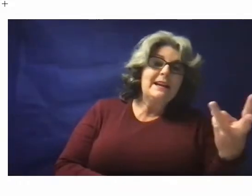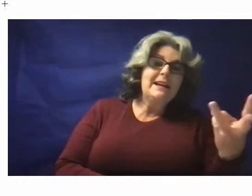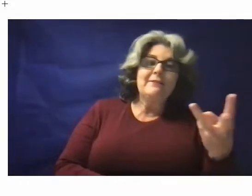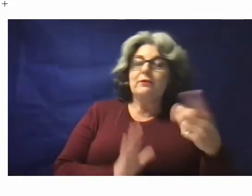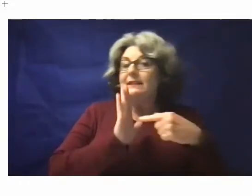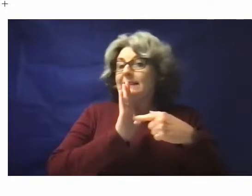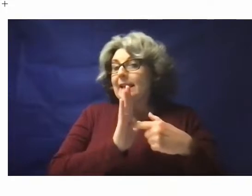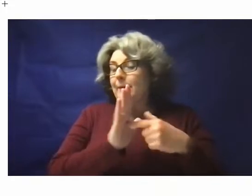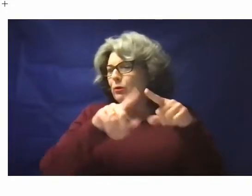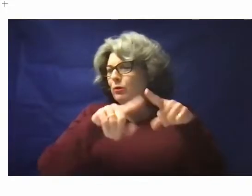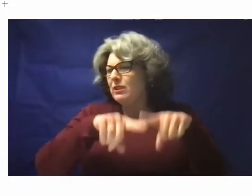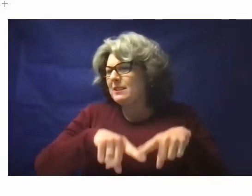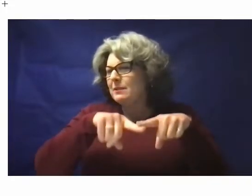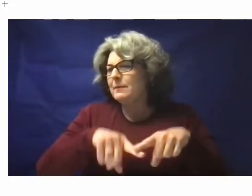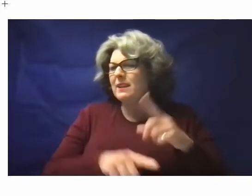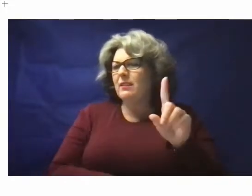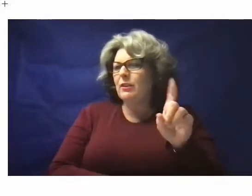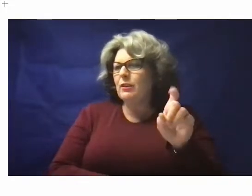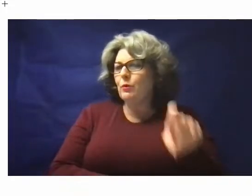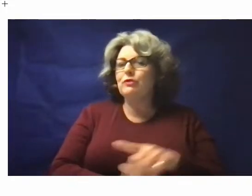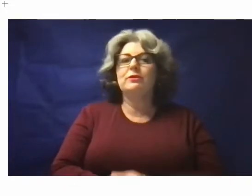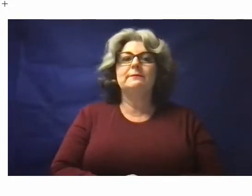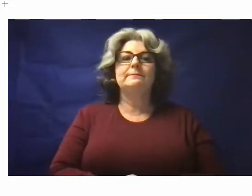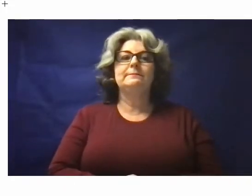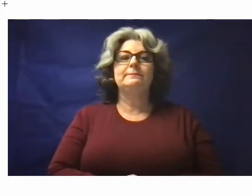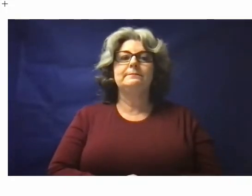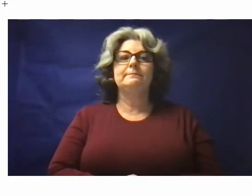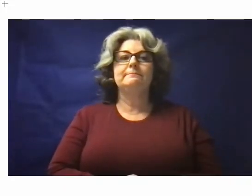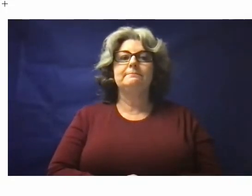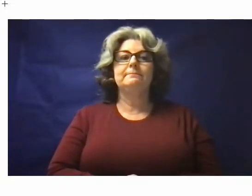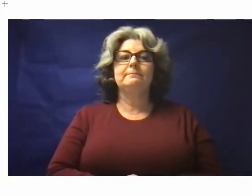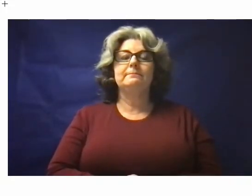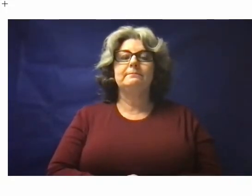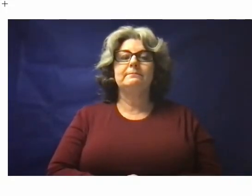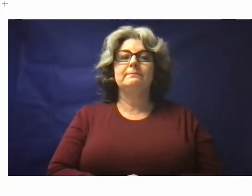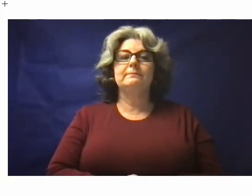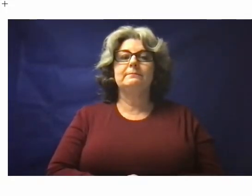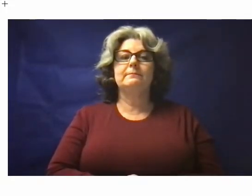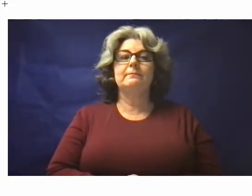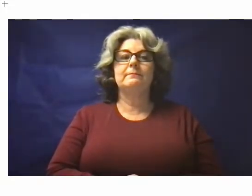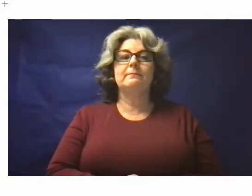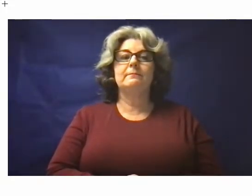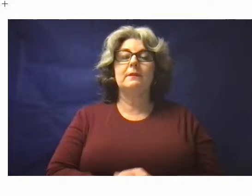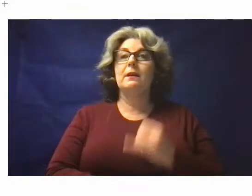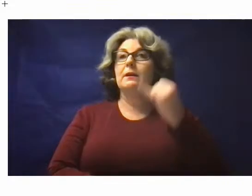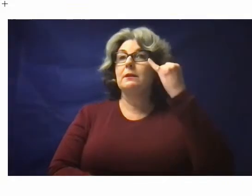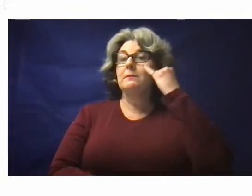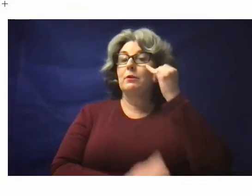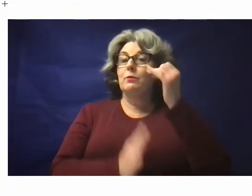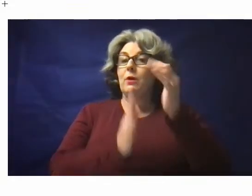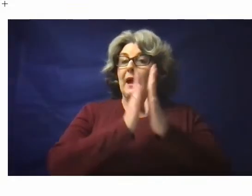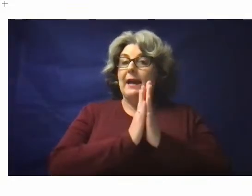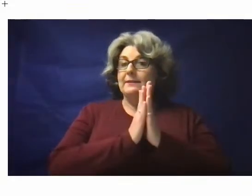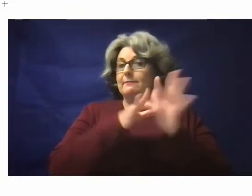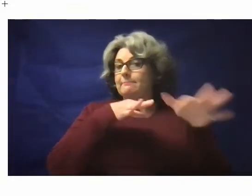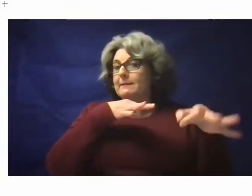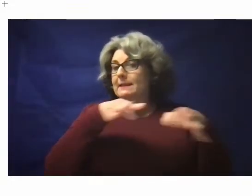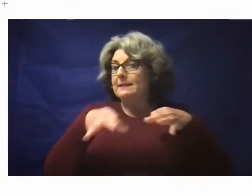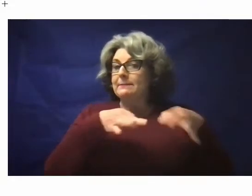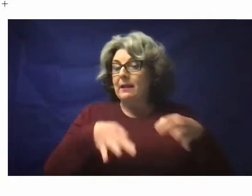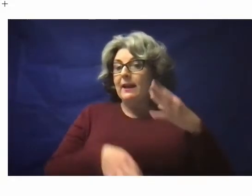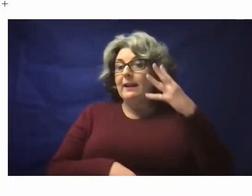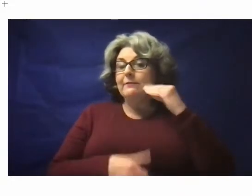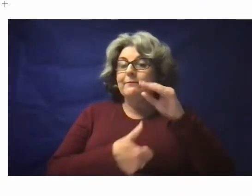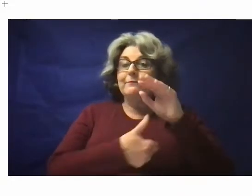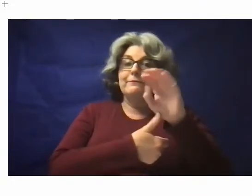question? I think like using the example that I gave, like where we're asking you to tell us what you have for Excel,